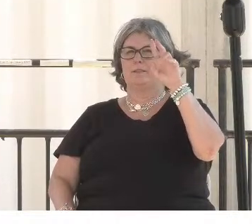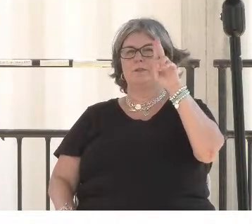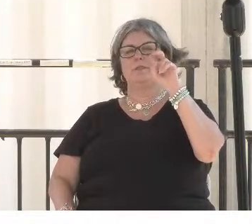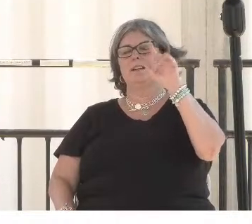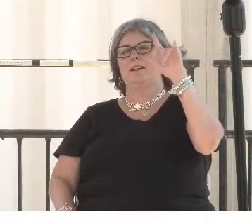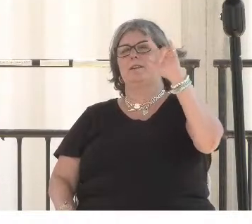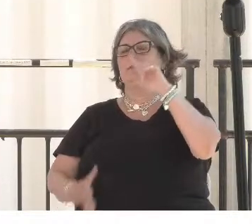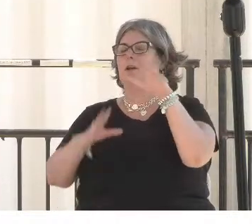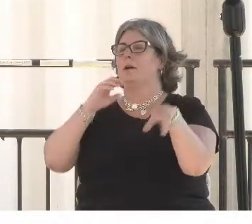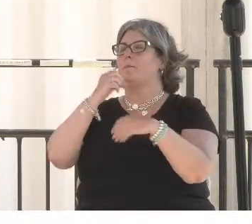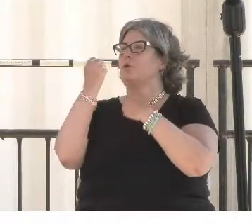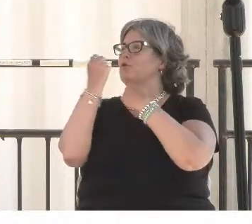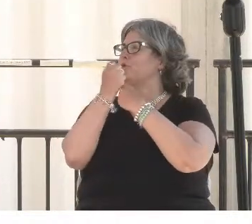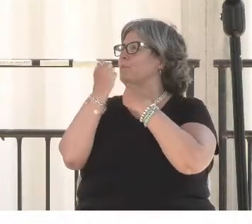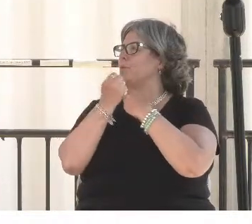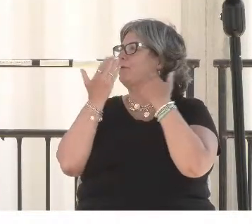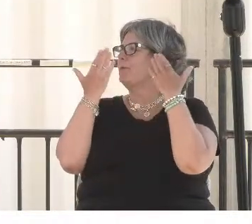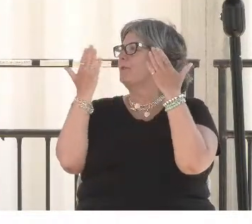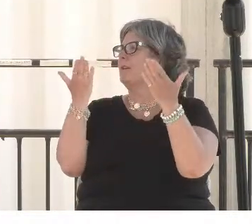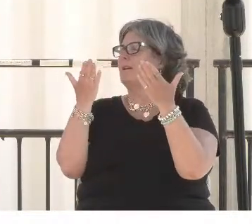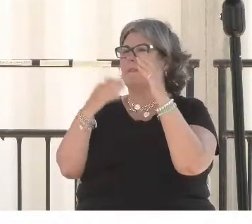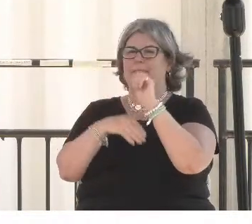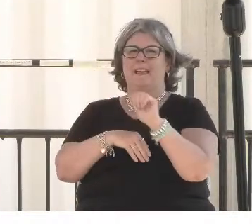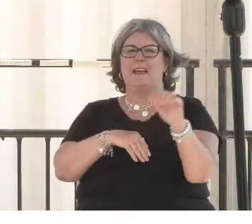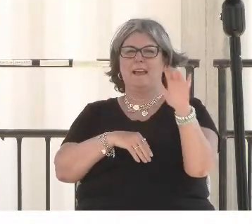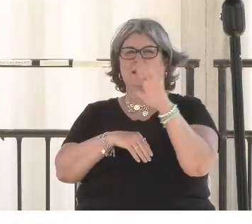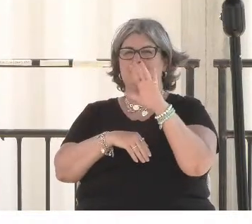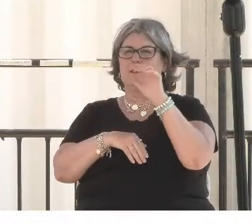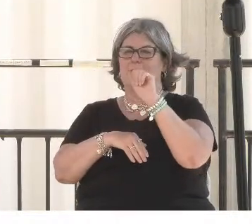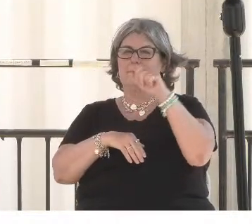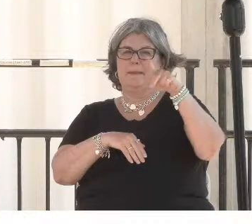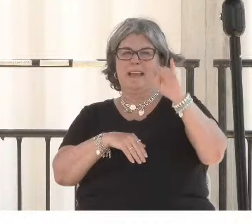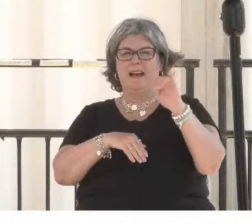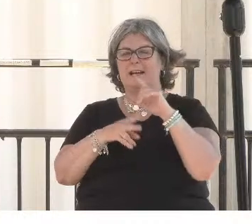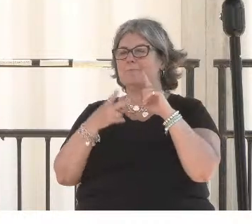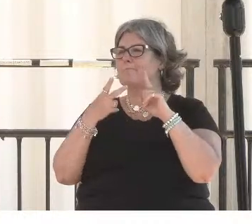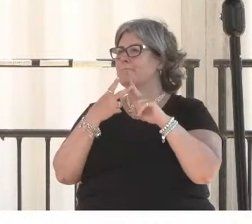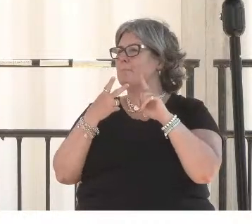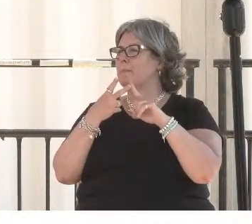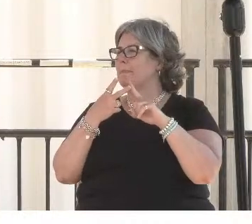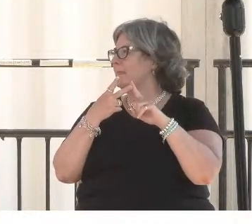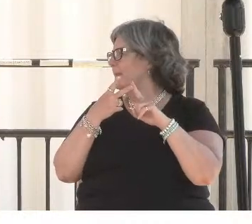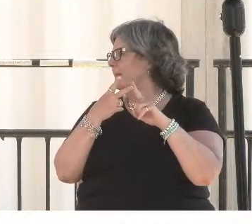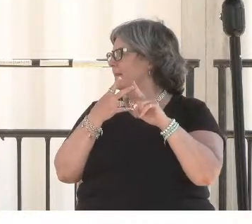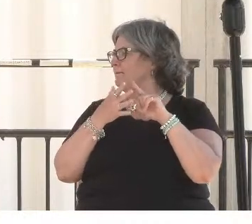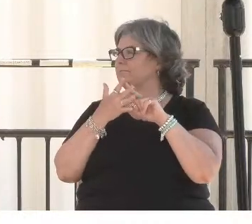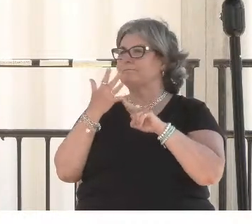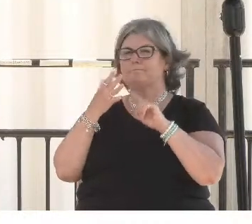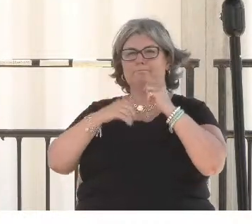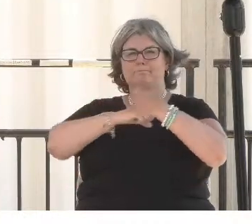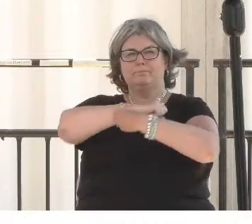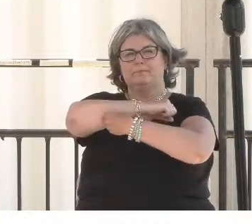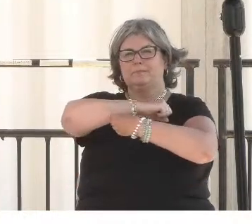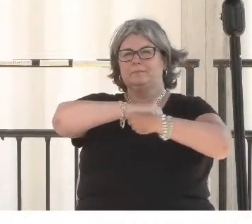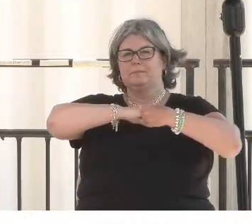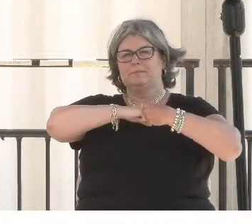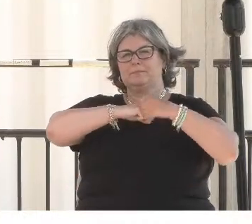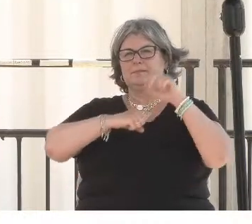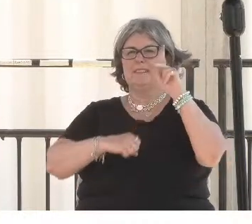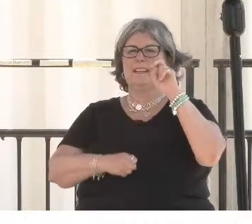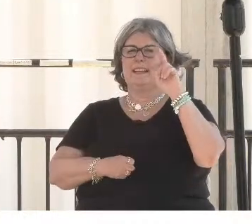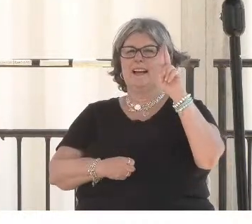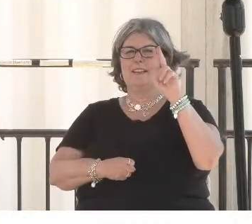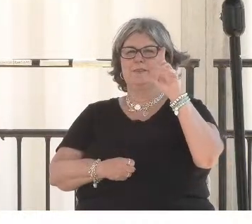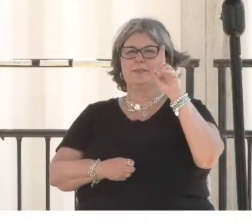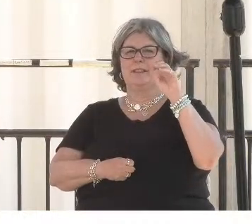Airlines. Additional support is provided by the Asian Pacific Initiative Pool, Anela Kaole Foundation, Ann Kaiser